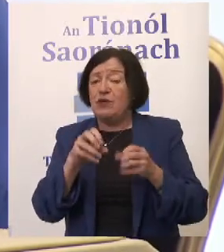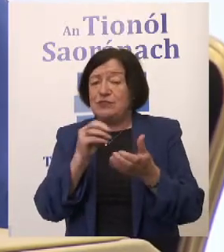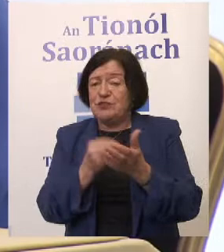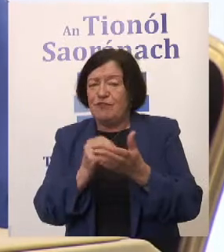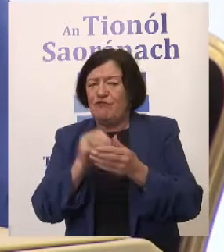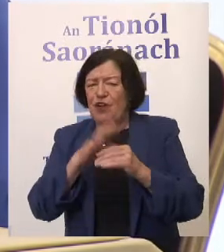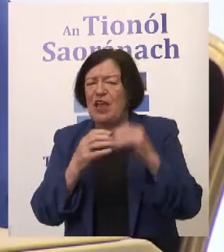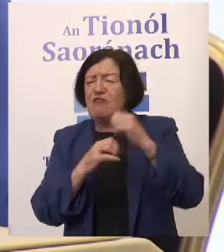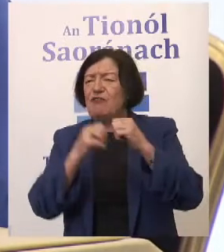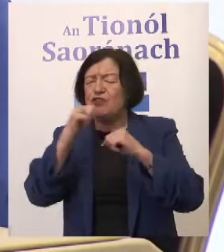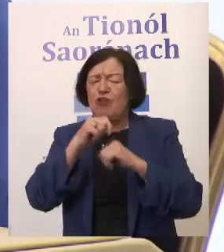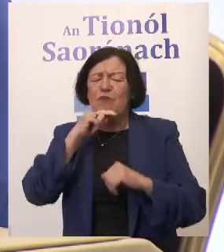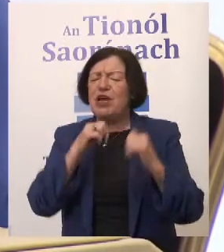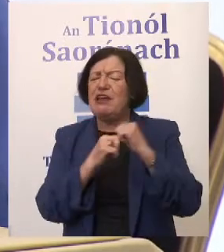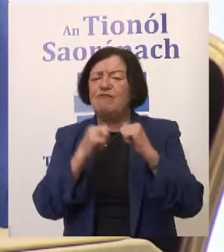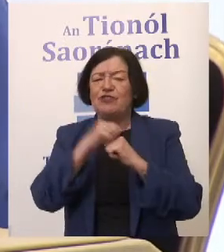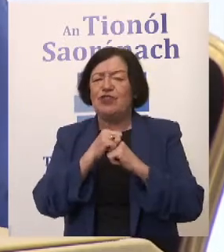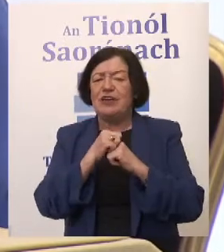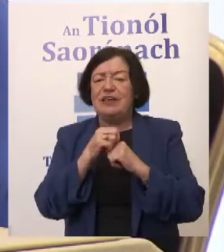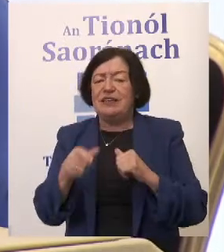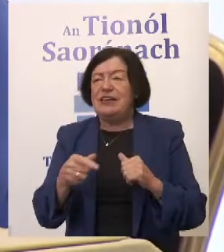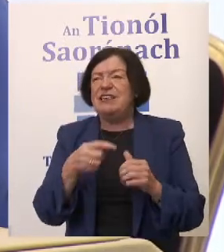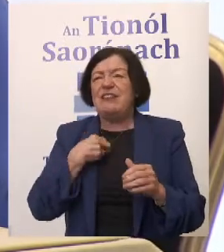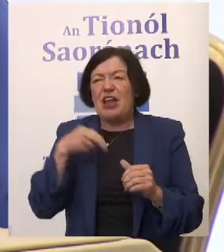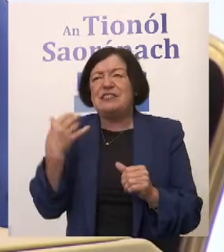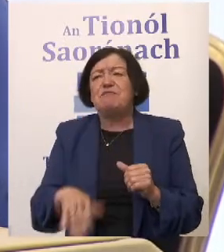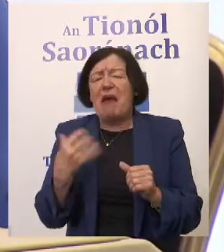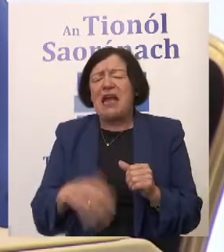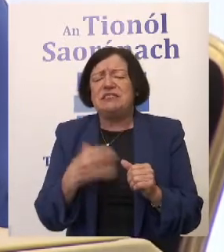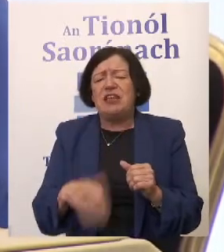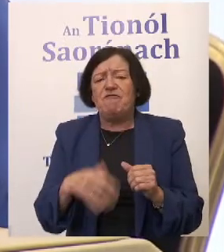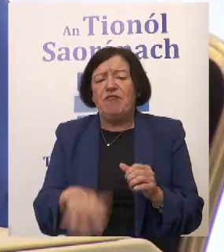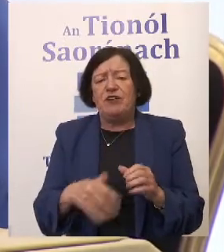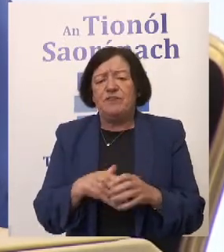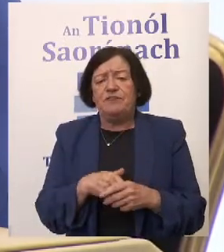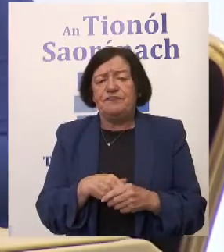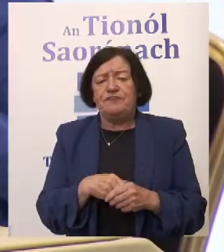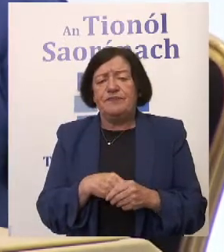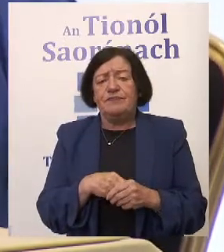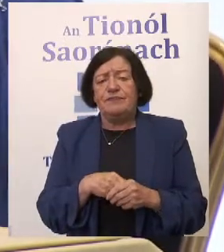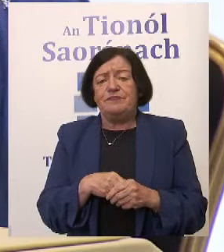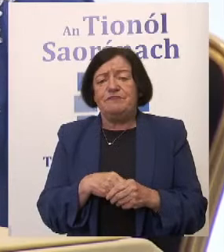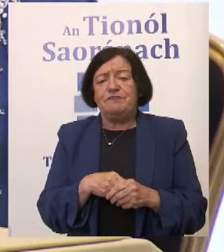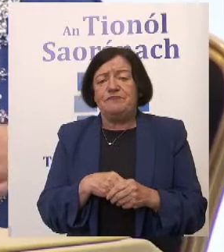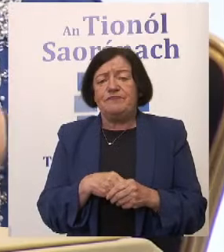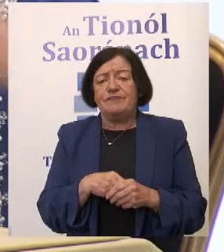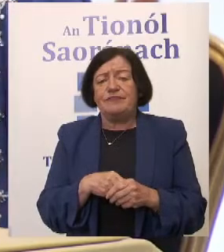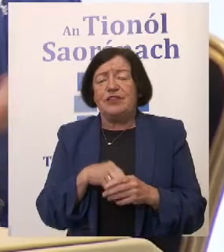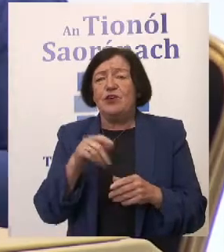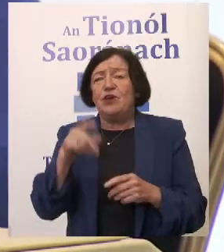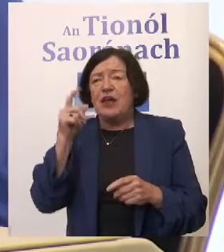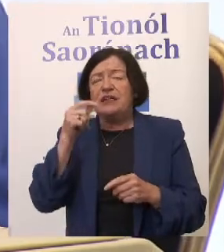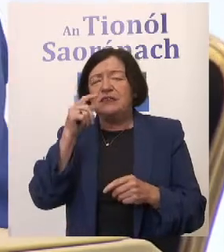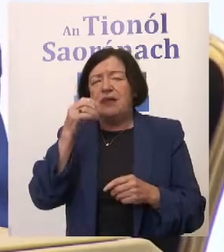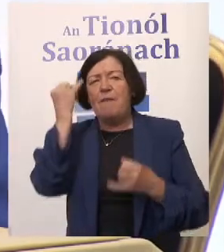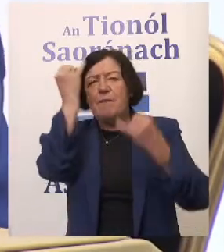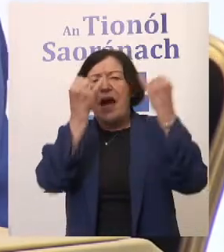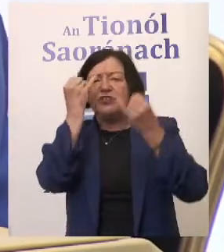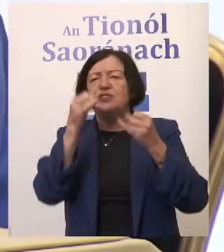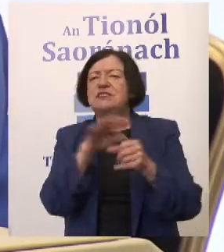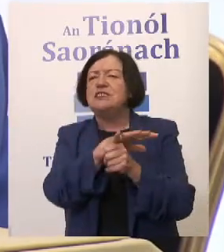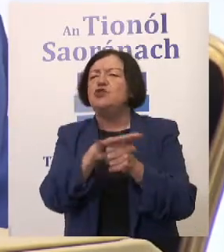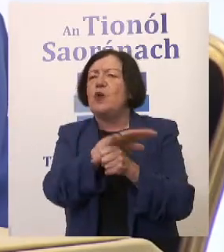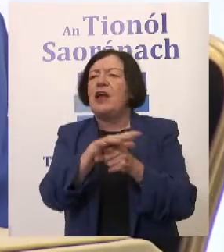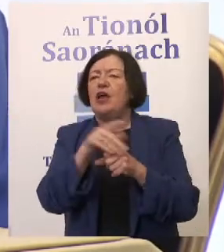but infrastructure is very expensive. So, I mean, you could envisage a scenario where a